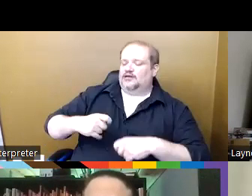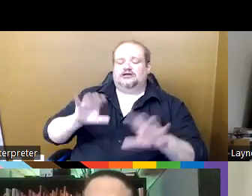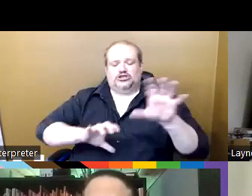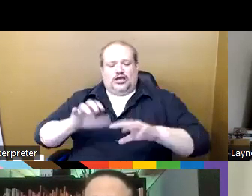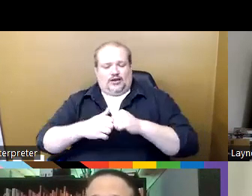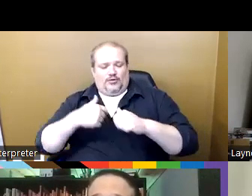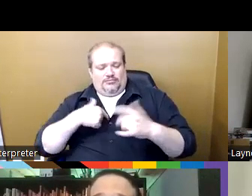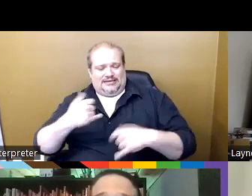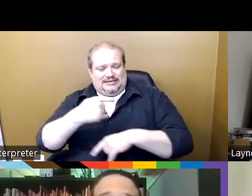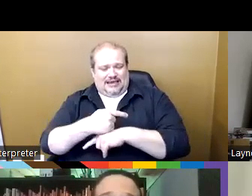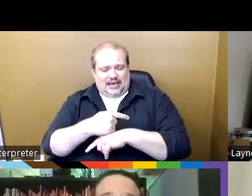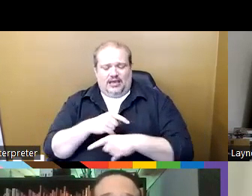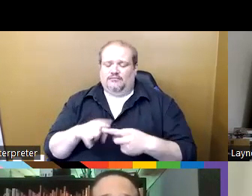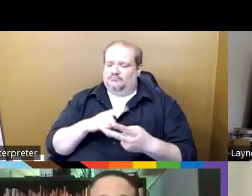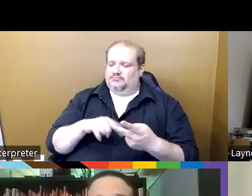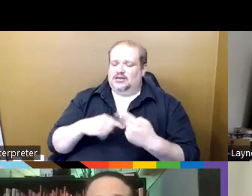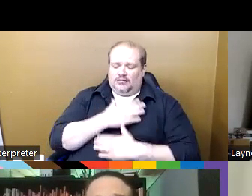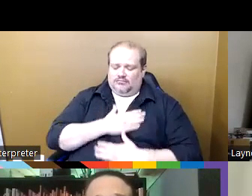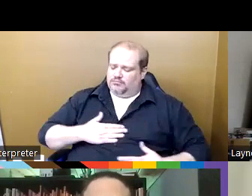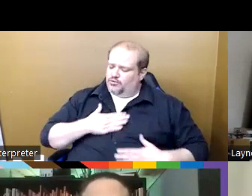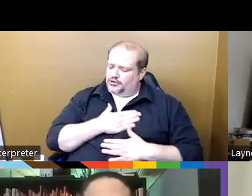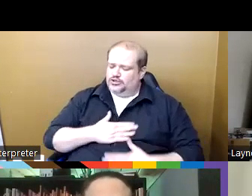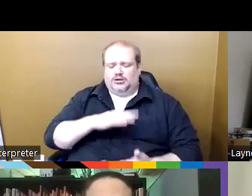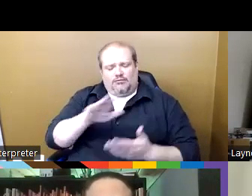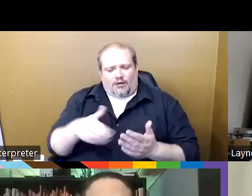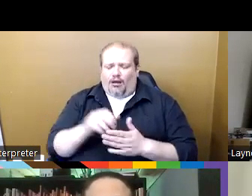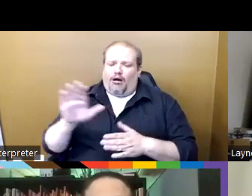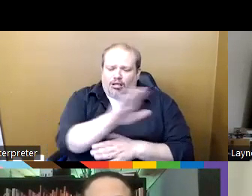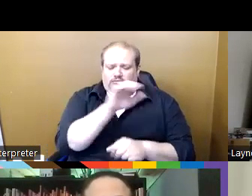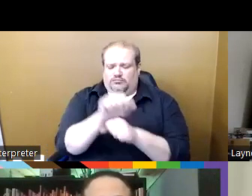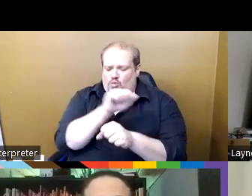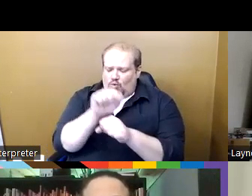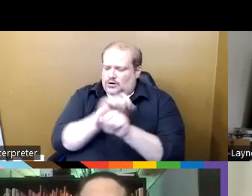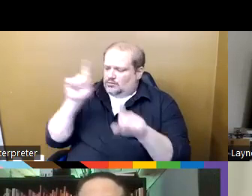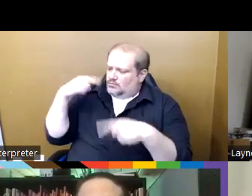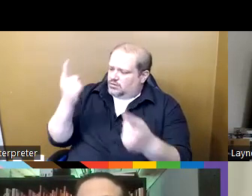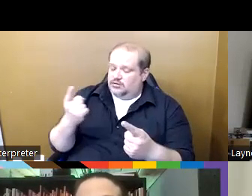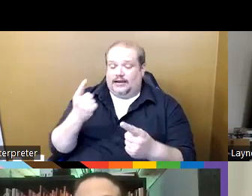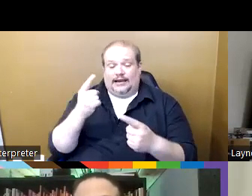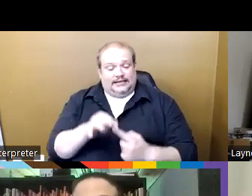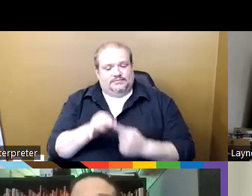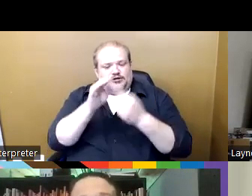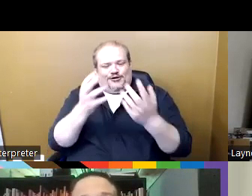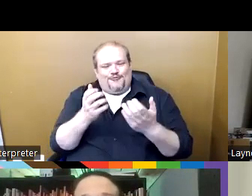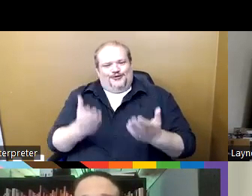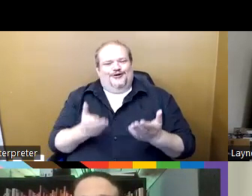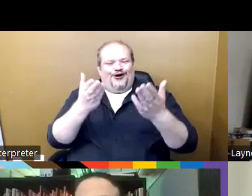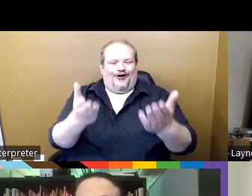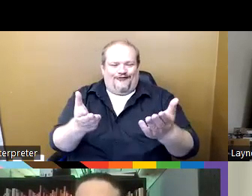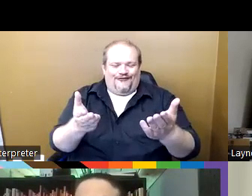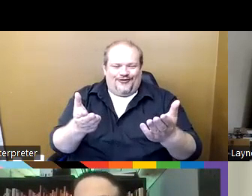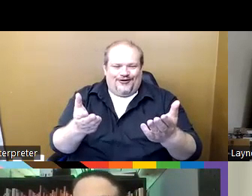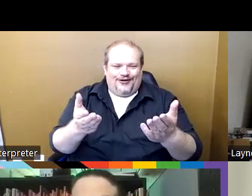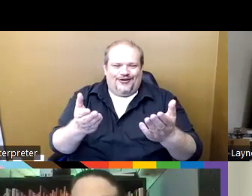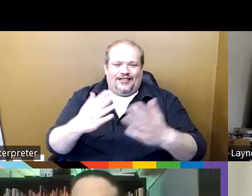me today. So appreciate all the work that you're doing, and especially want to offer you a